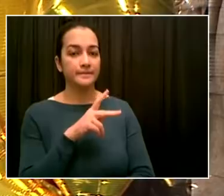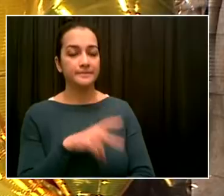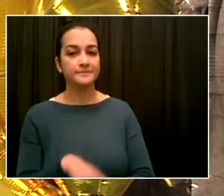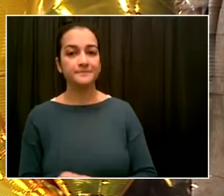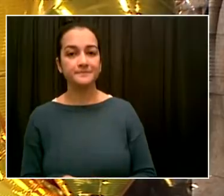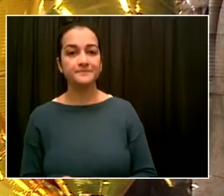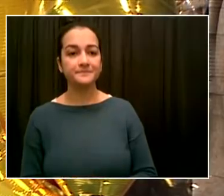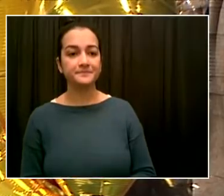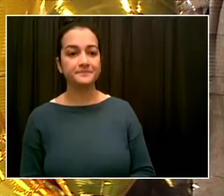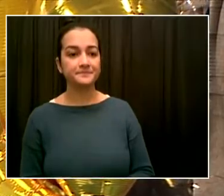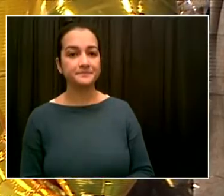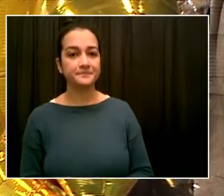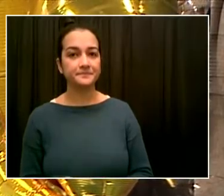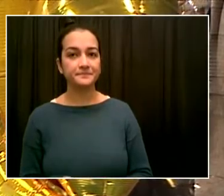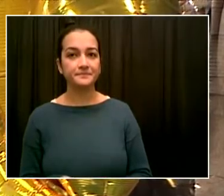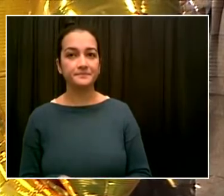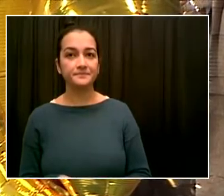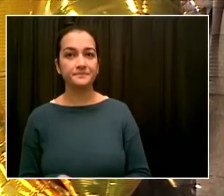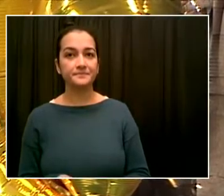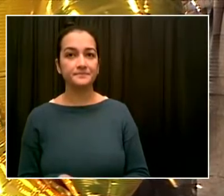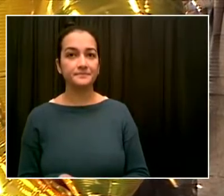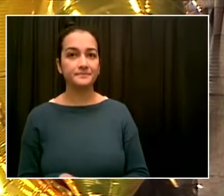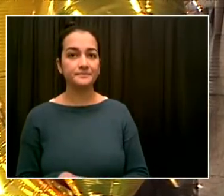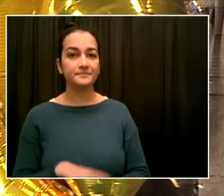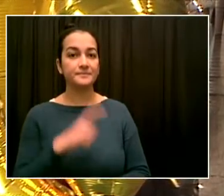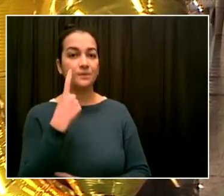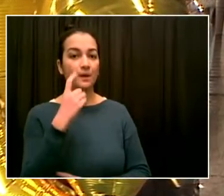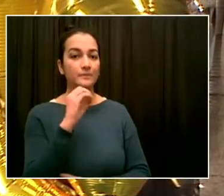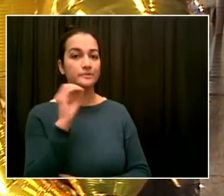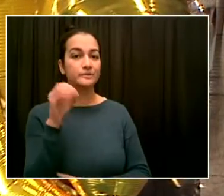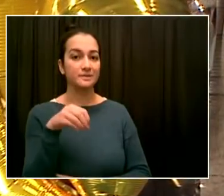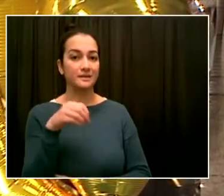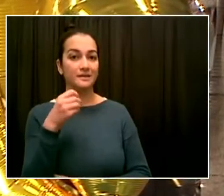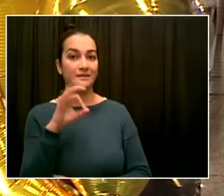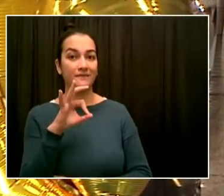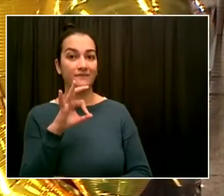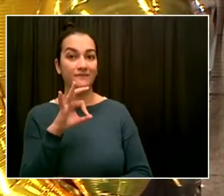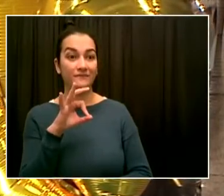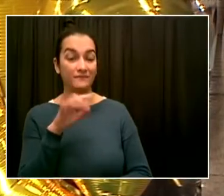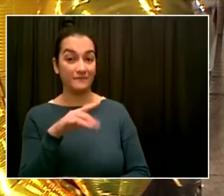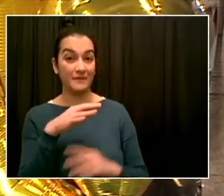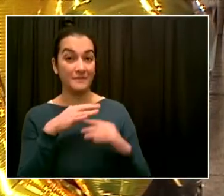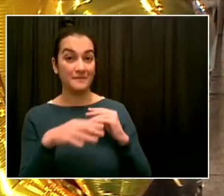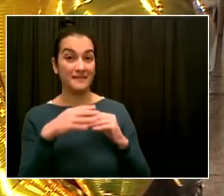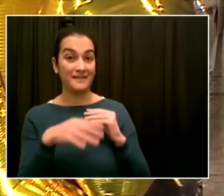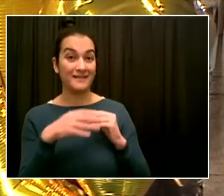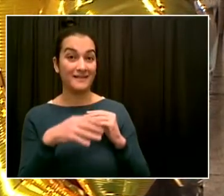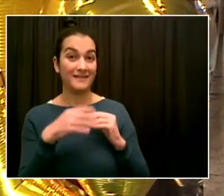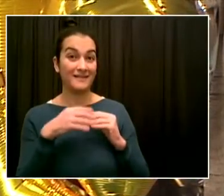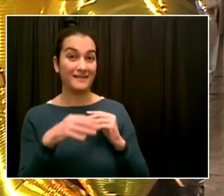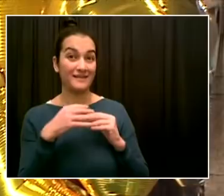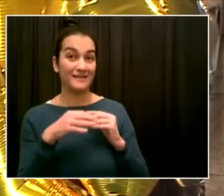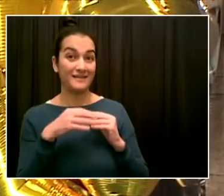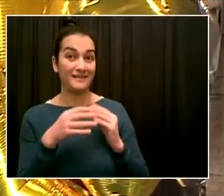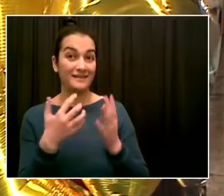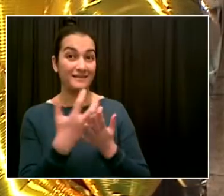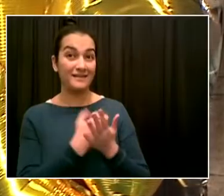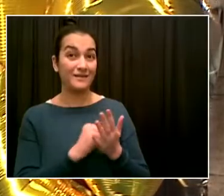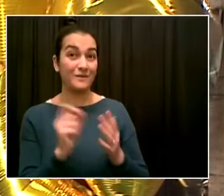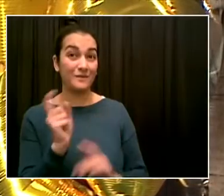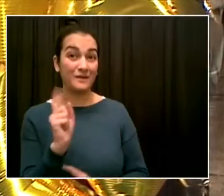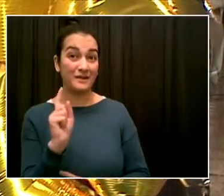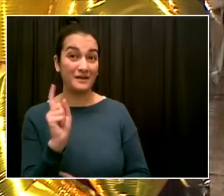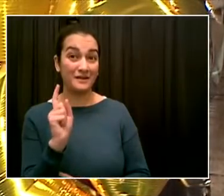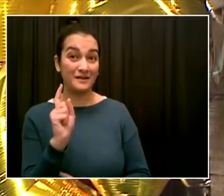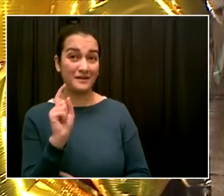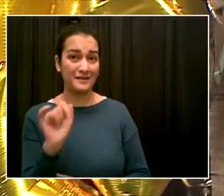is actually collected at the 67th Street facility. I mean, they have facilities all over the place. They've actually said on